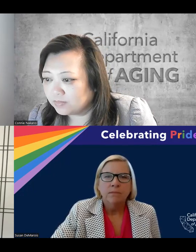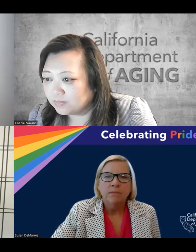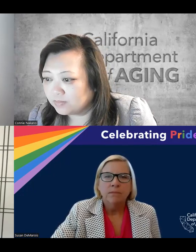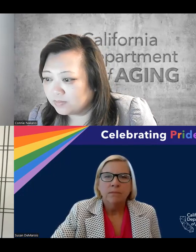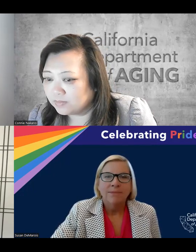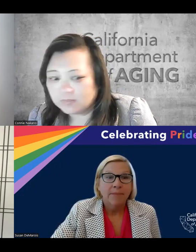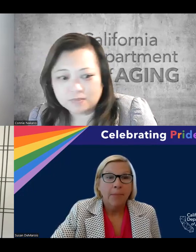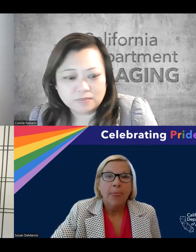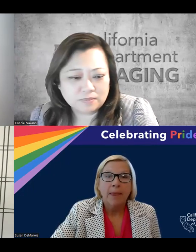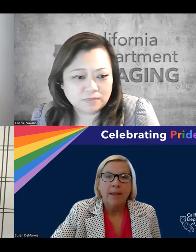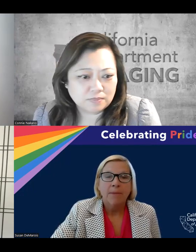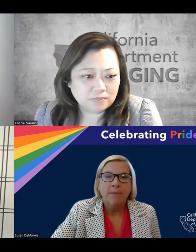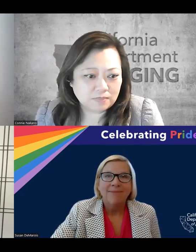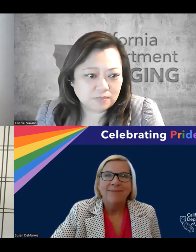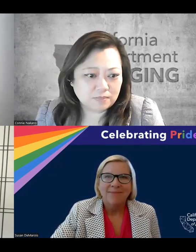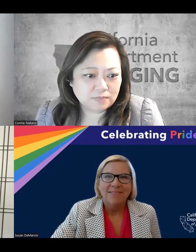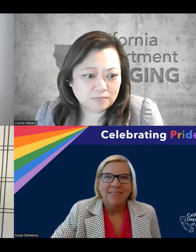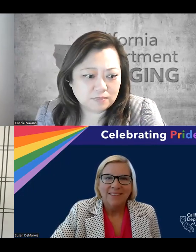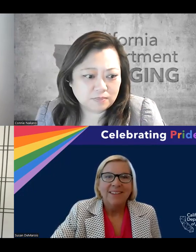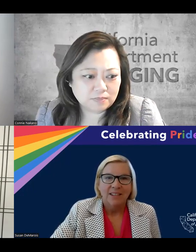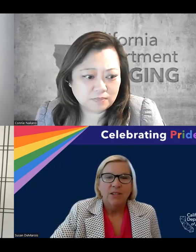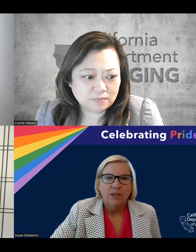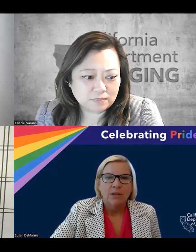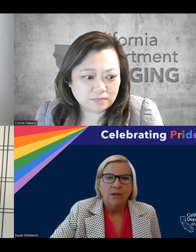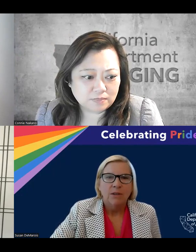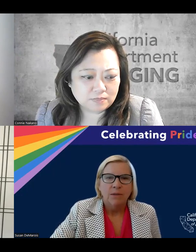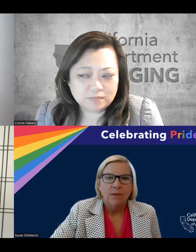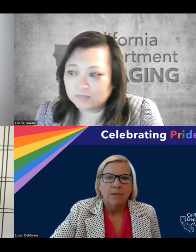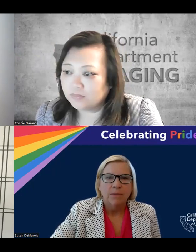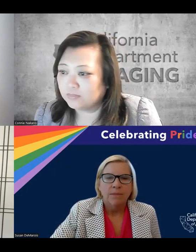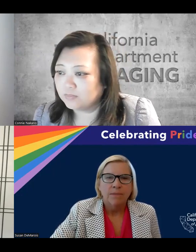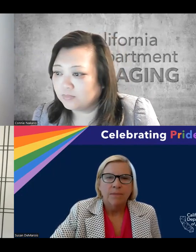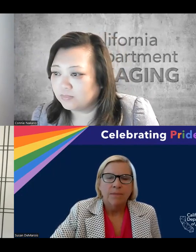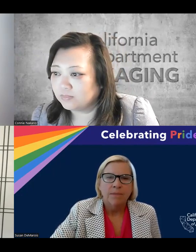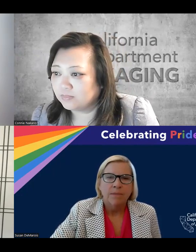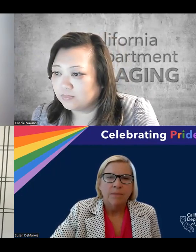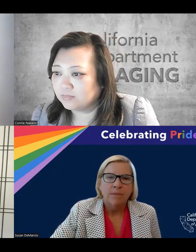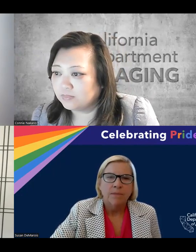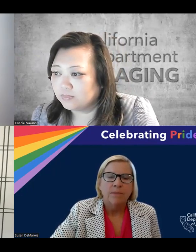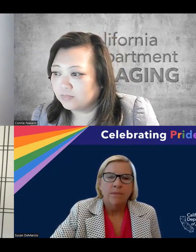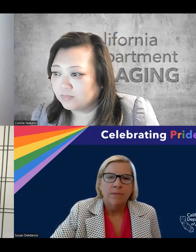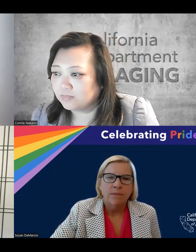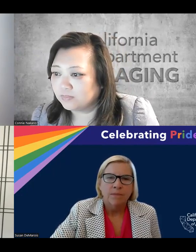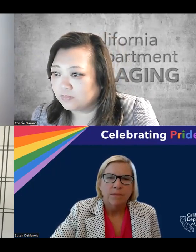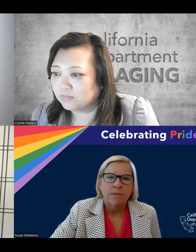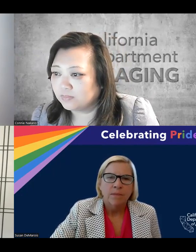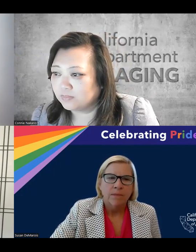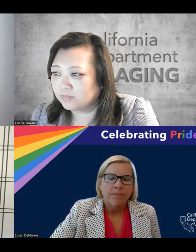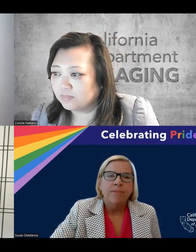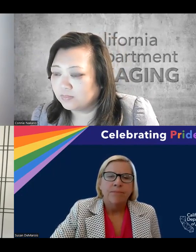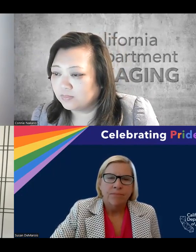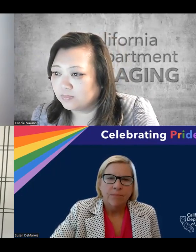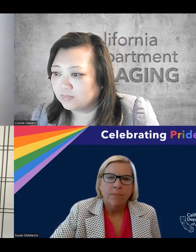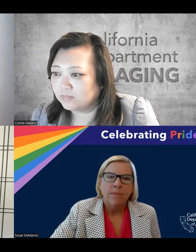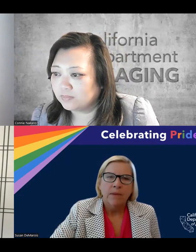I'm going to take one stab, and Susan, I might turn to you to weigh in too. Yes, we did not